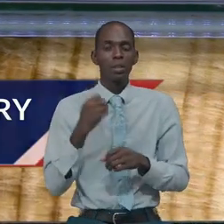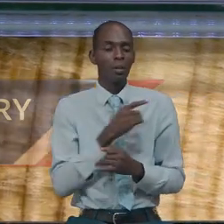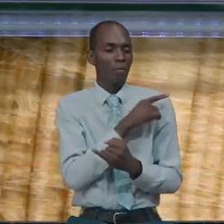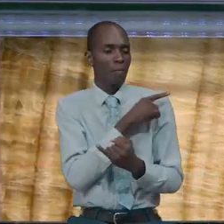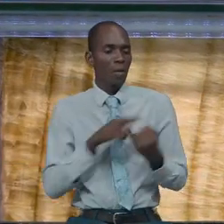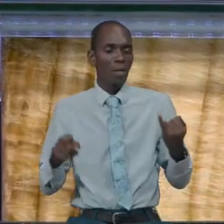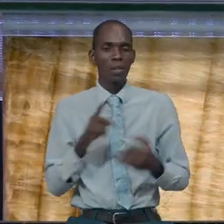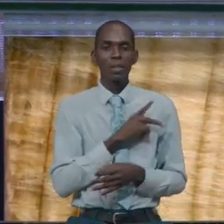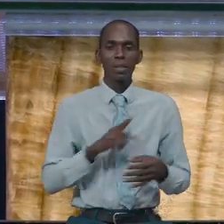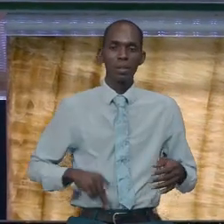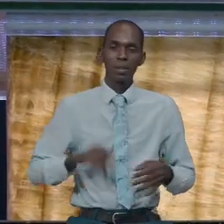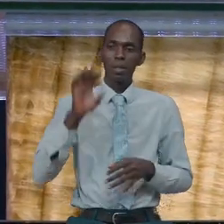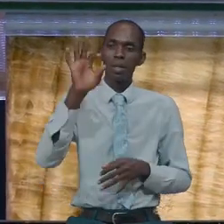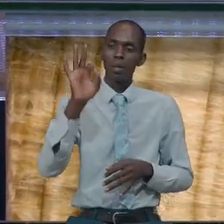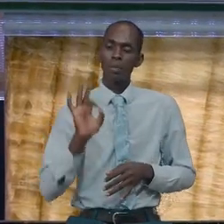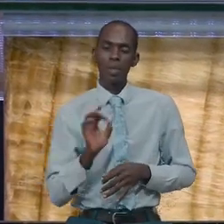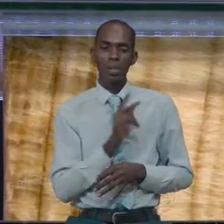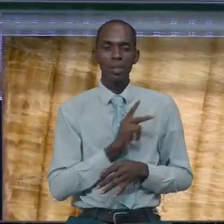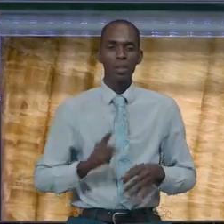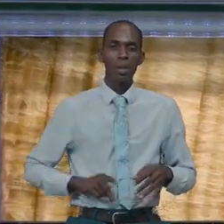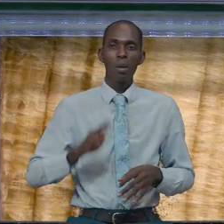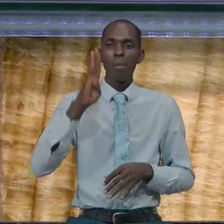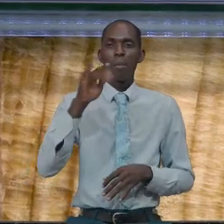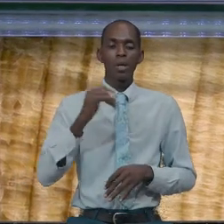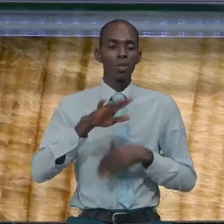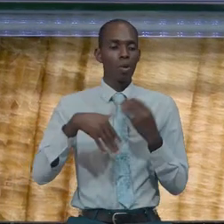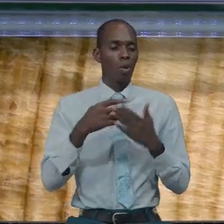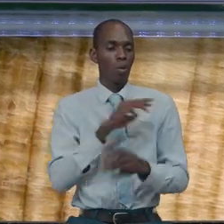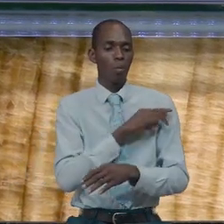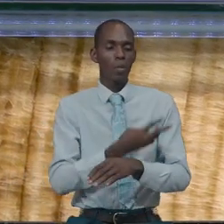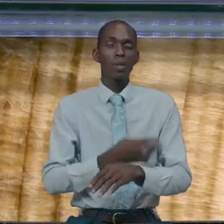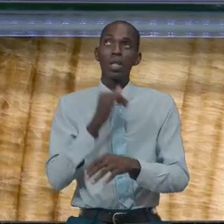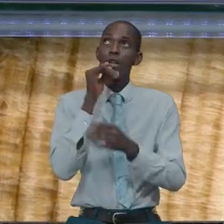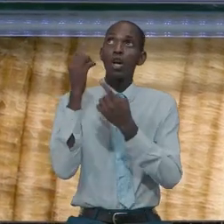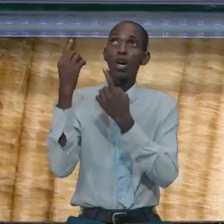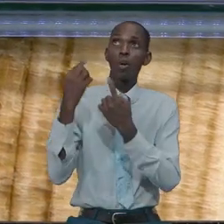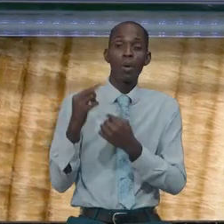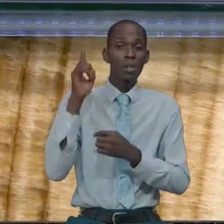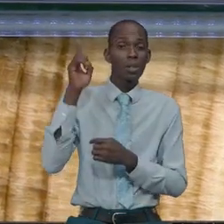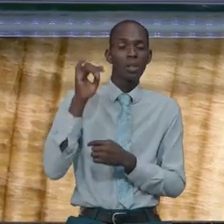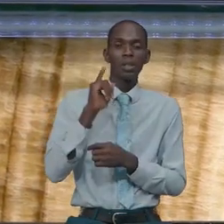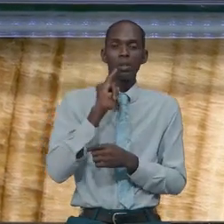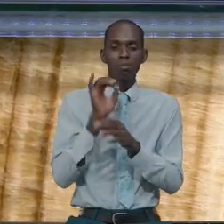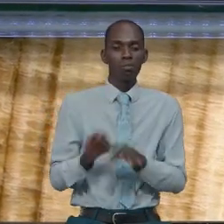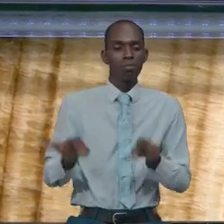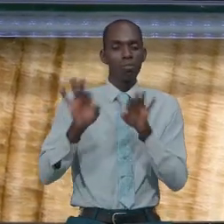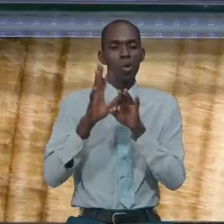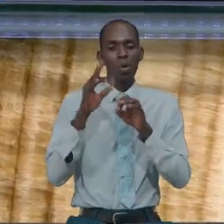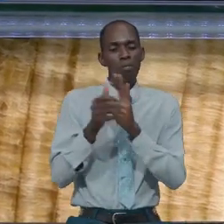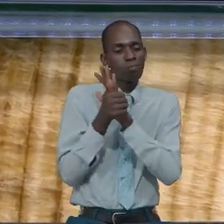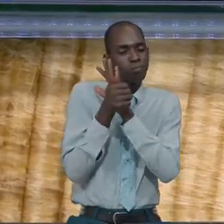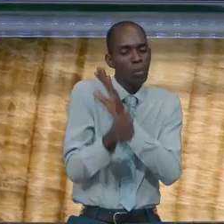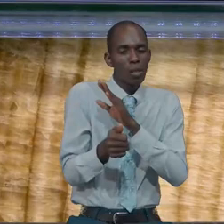and the appointed king by the Almighty is coming, and he is worthy of mastery